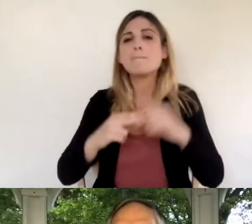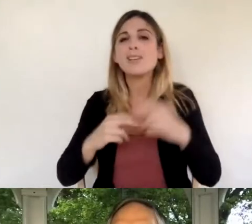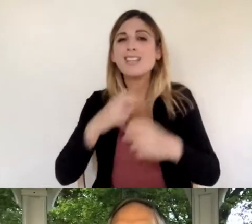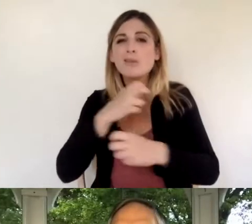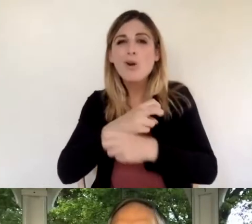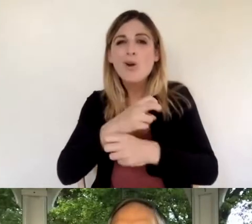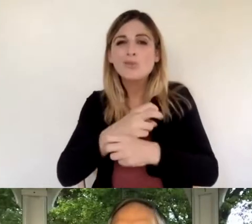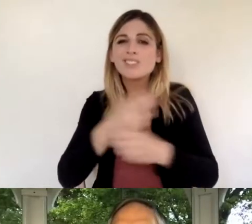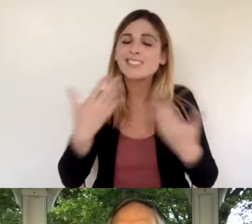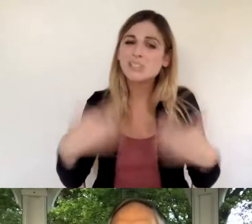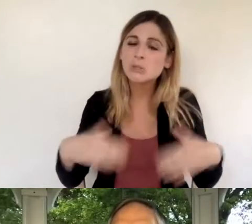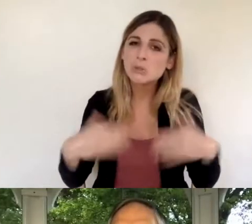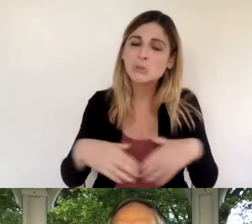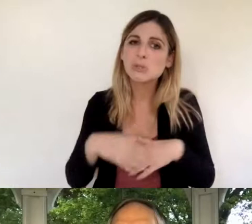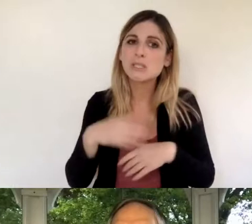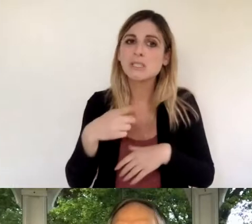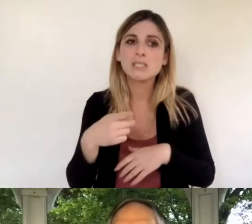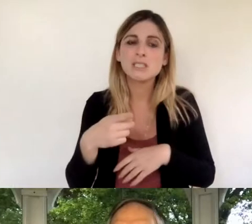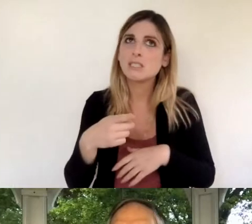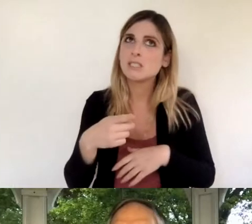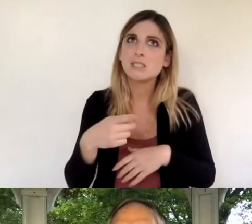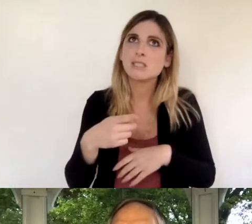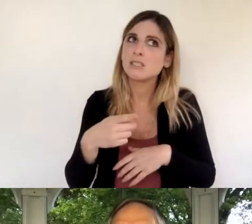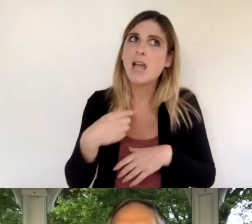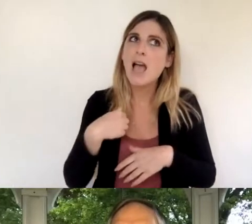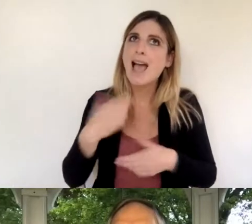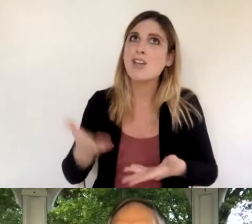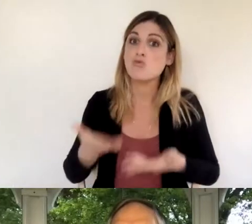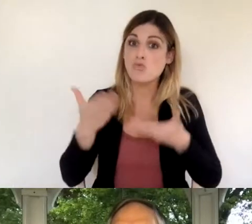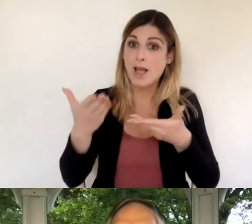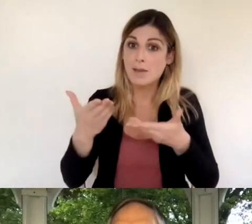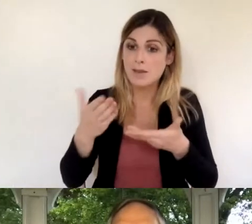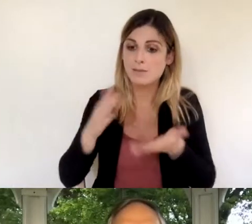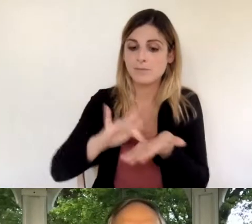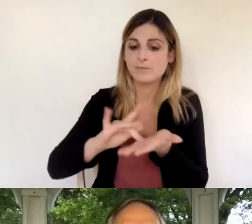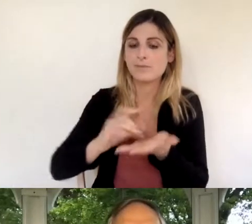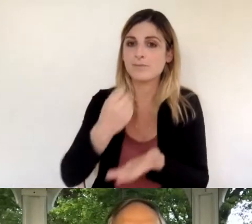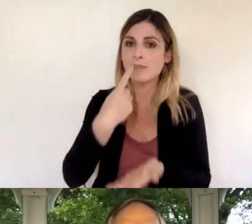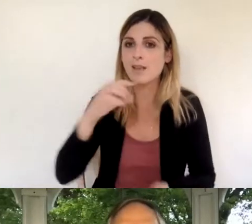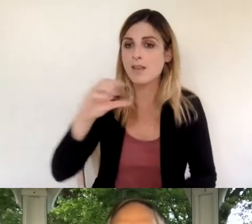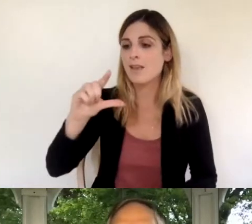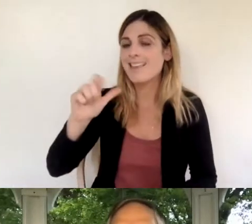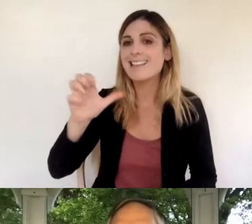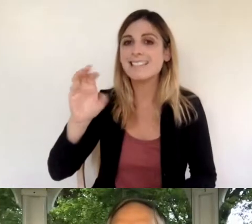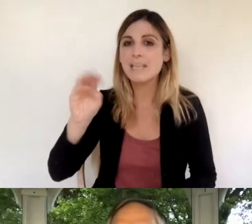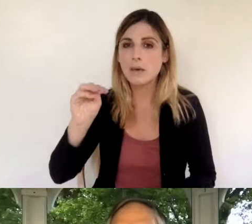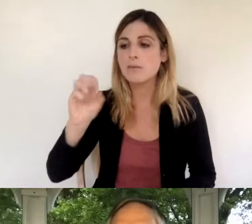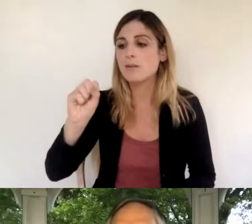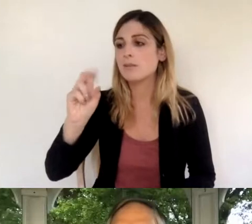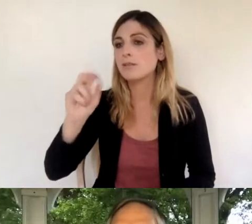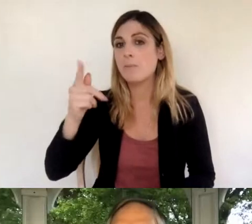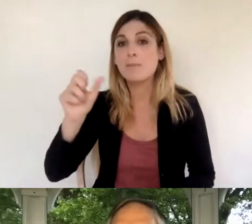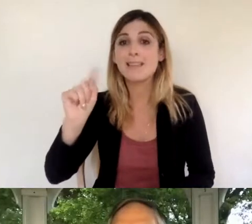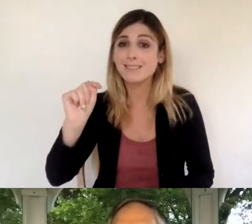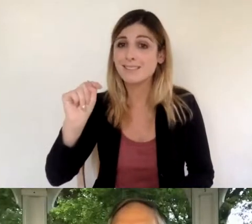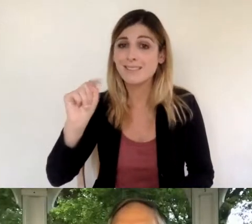bone loss, I actually would really recommend taking calcium and vitamin D supplements, even if you're eating a good amount of